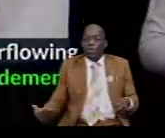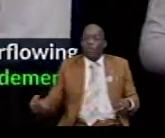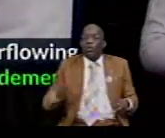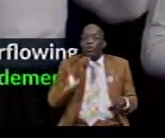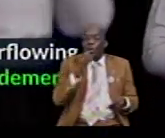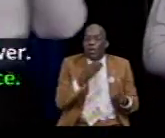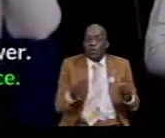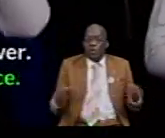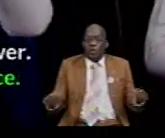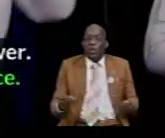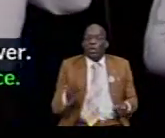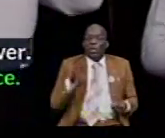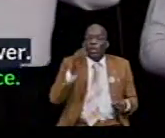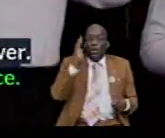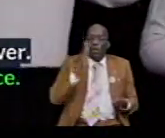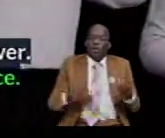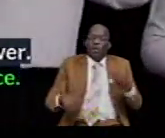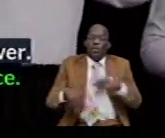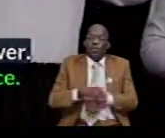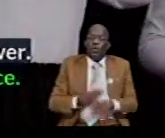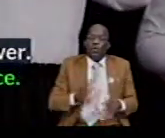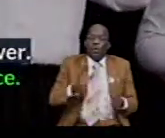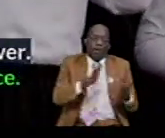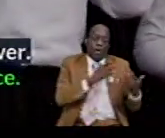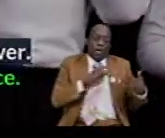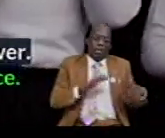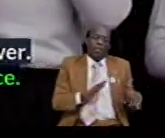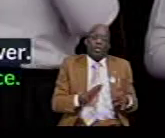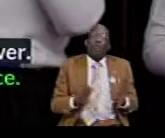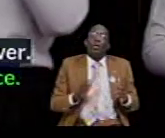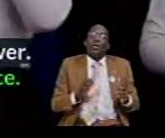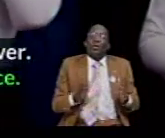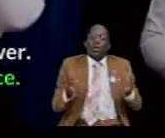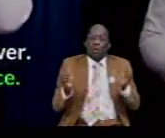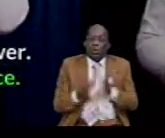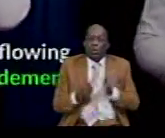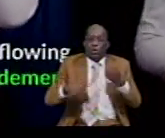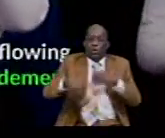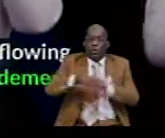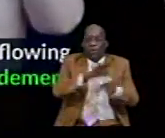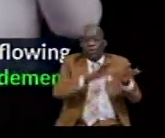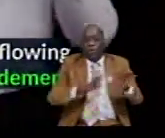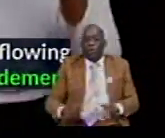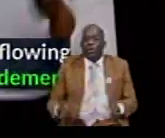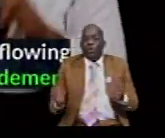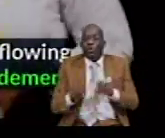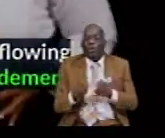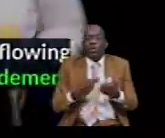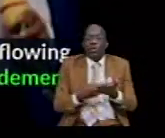Before the throne of the Master, with the Holy Ghost, He will fill you tonight. He will fill you.